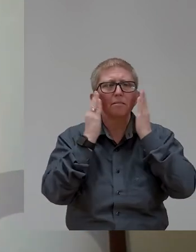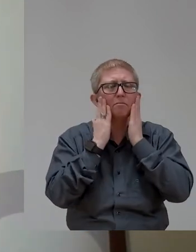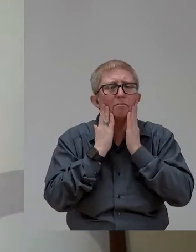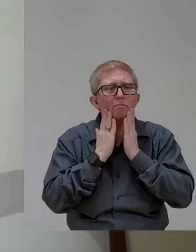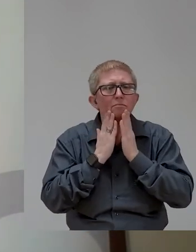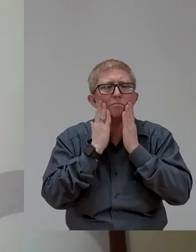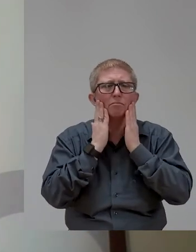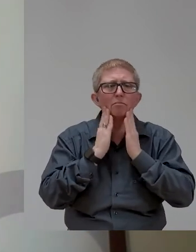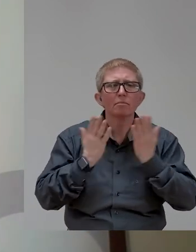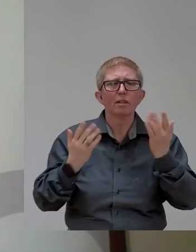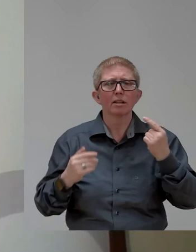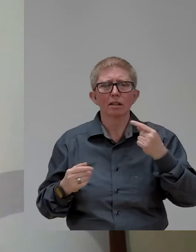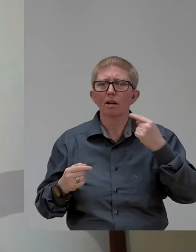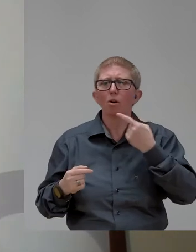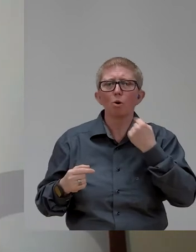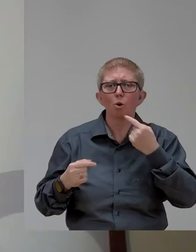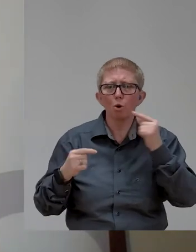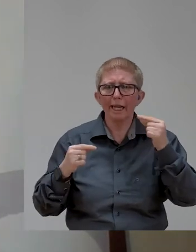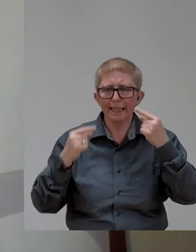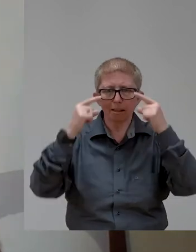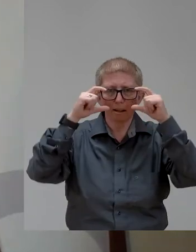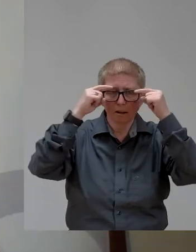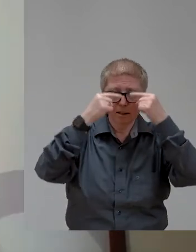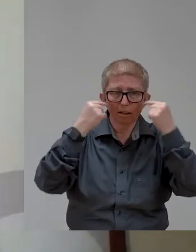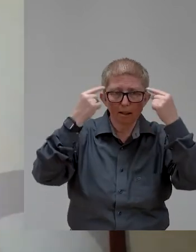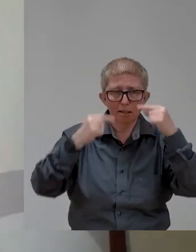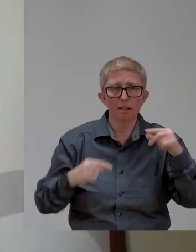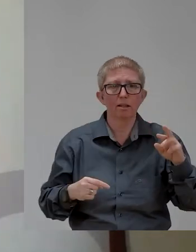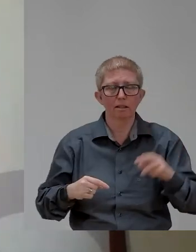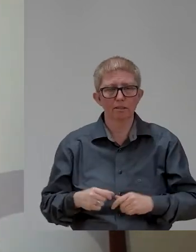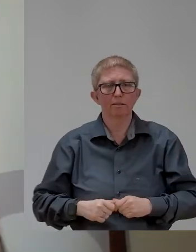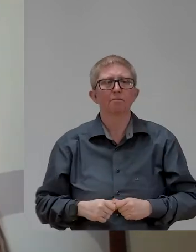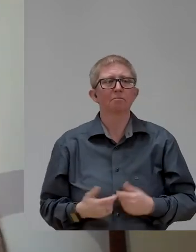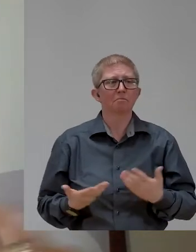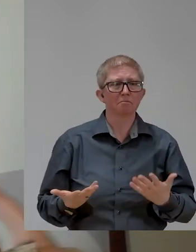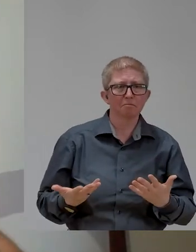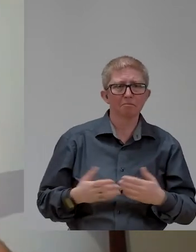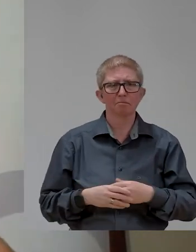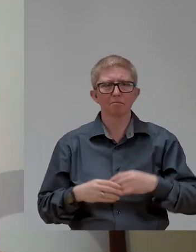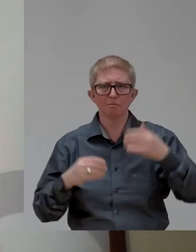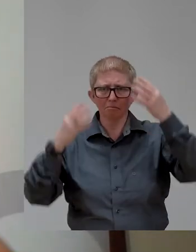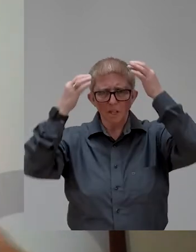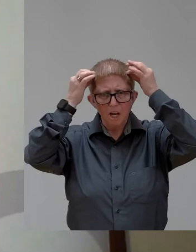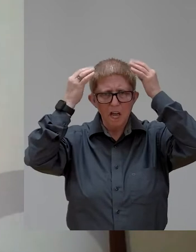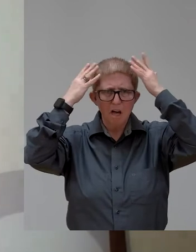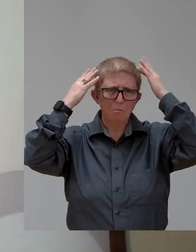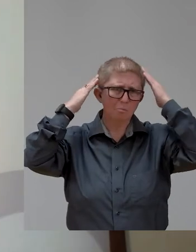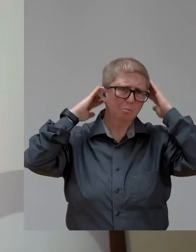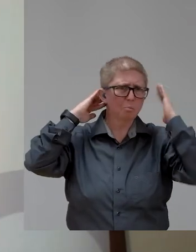here, with brown hair and with red glasses.